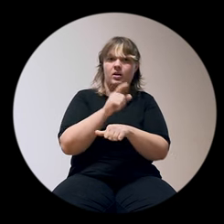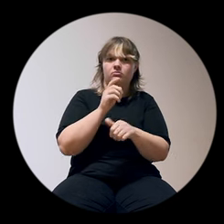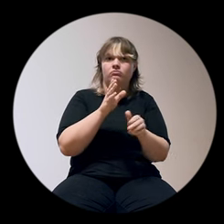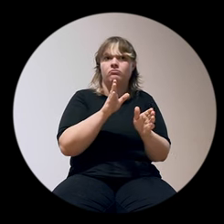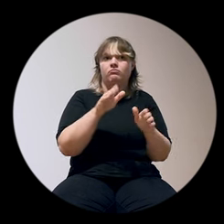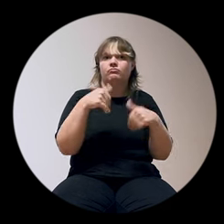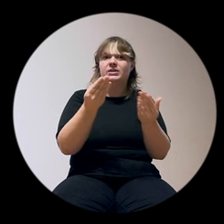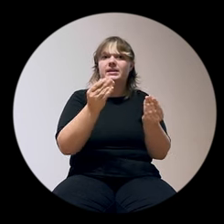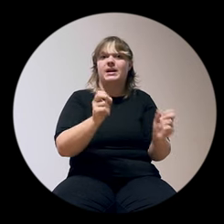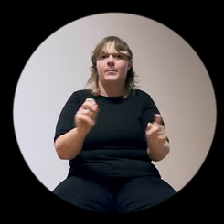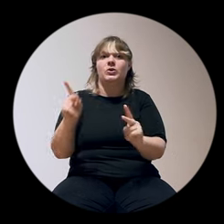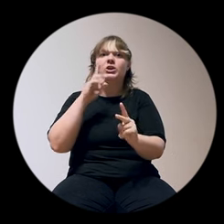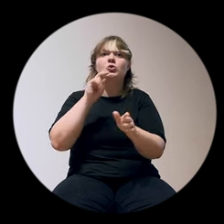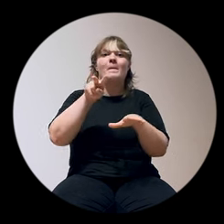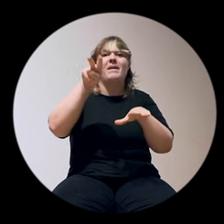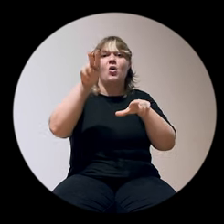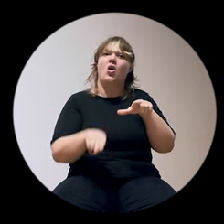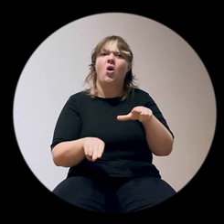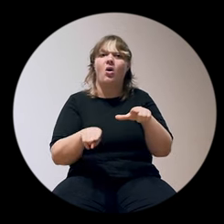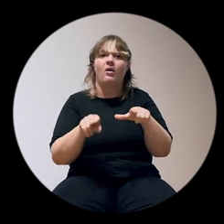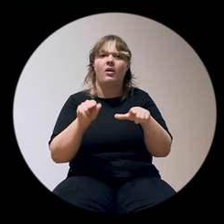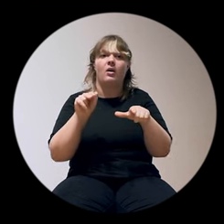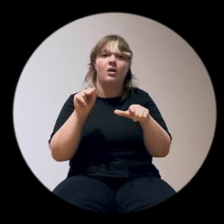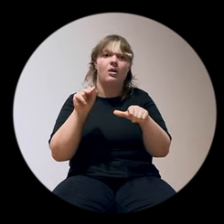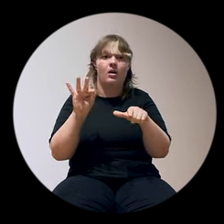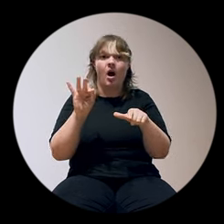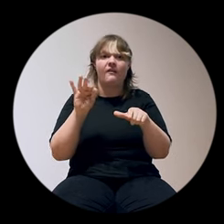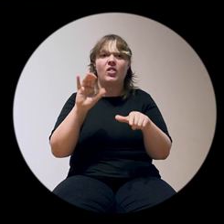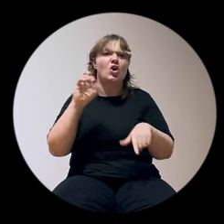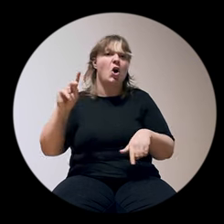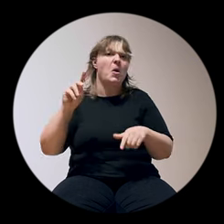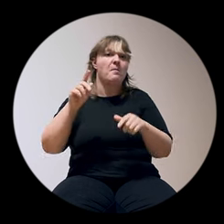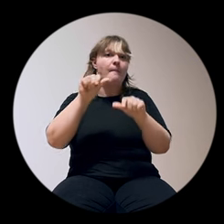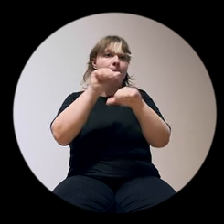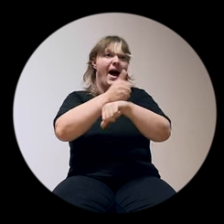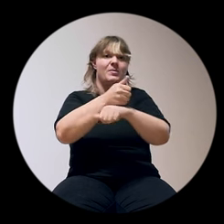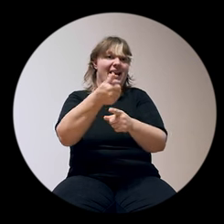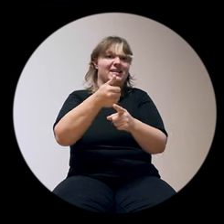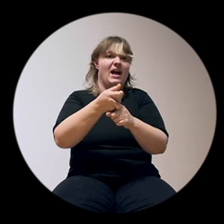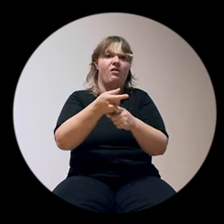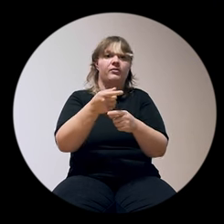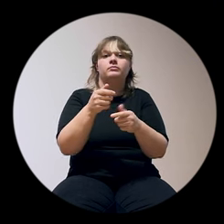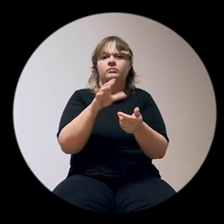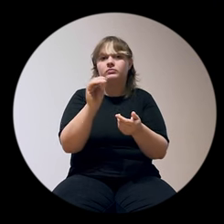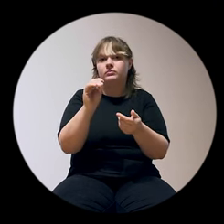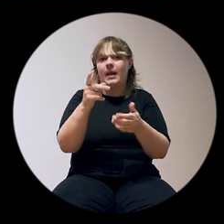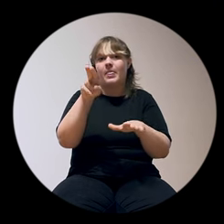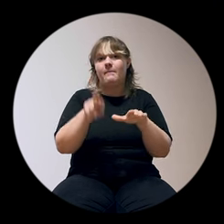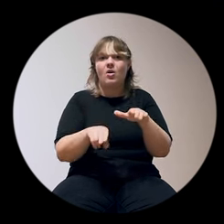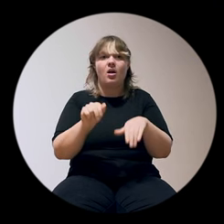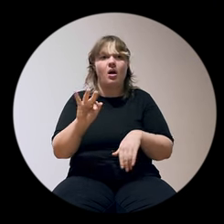burial on land designated as a prison by colonizers of the Cook Monument itself, along with the burial of governance